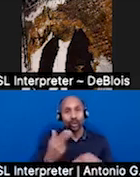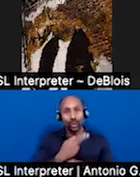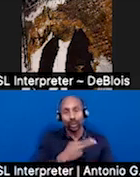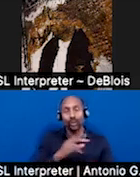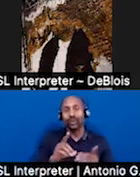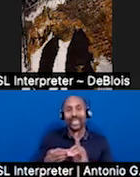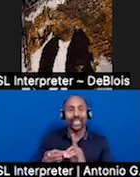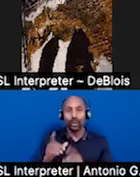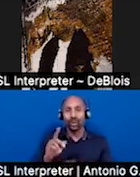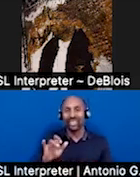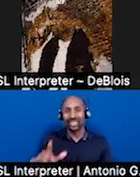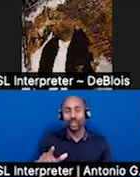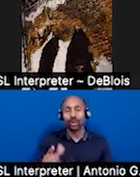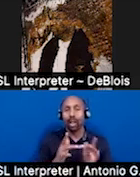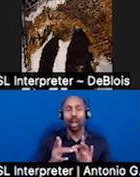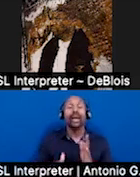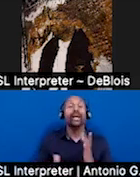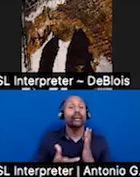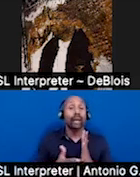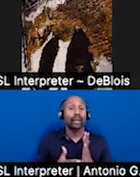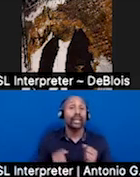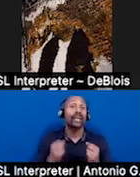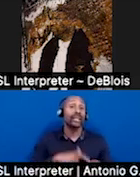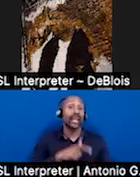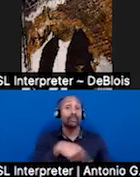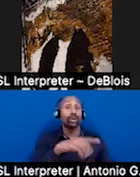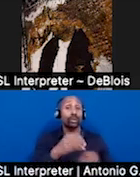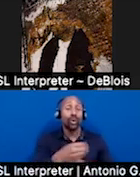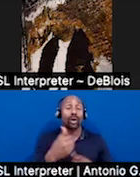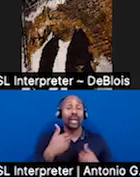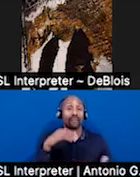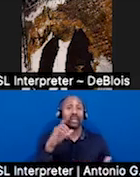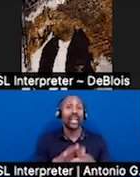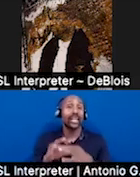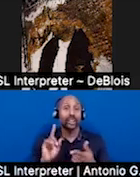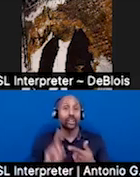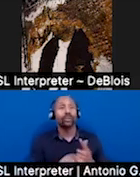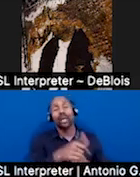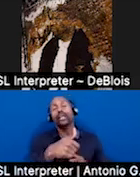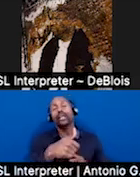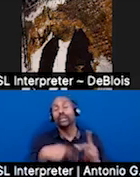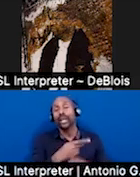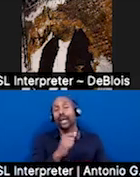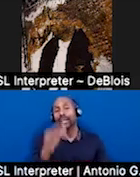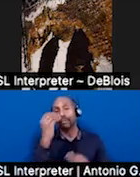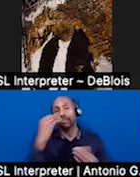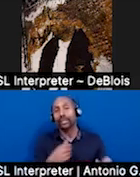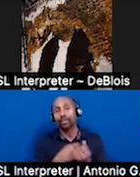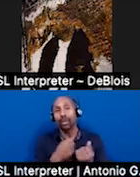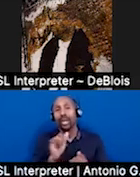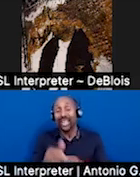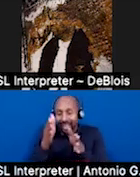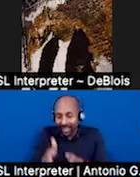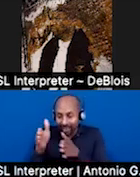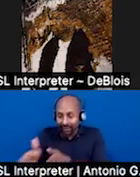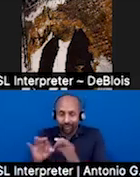they often have connections to other types of information and support that individual families don't have access to on their